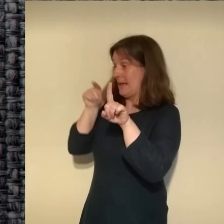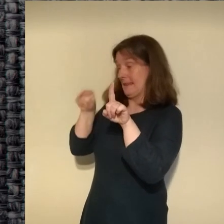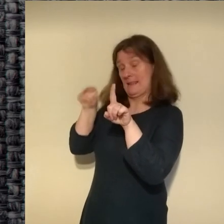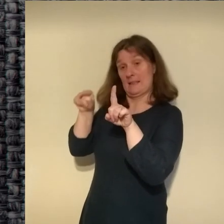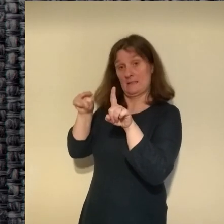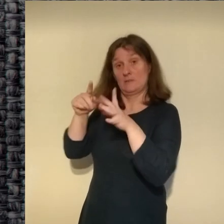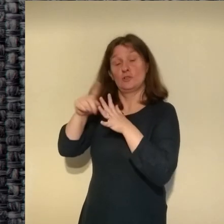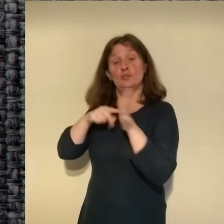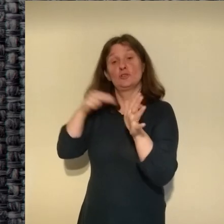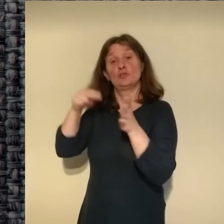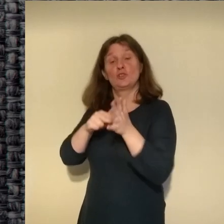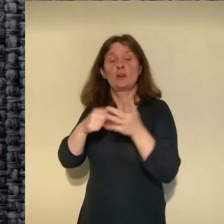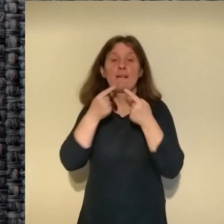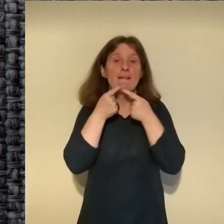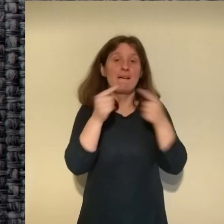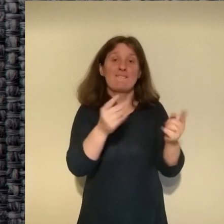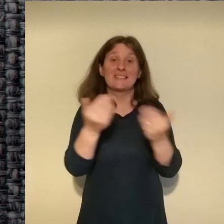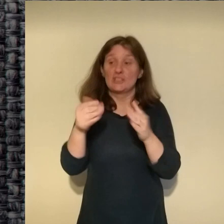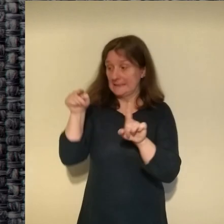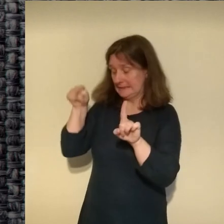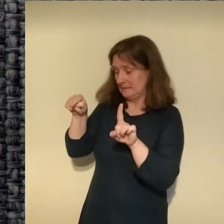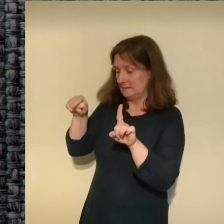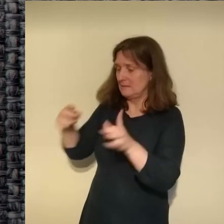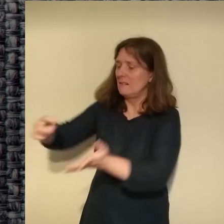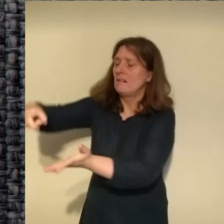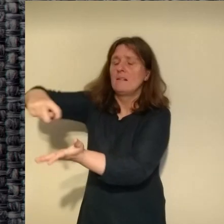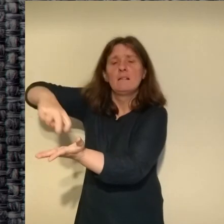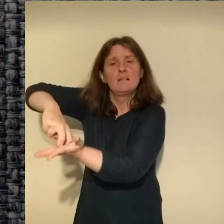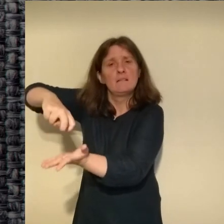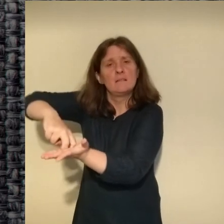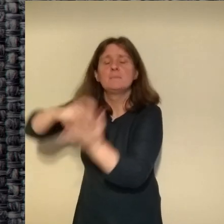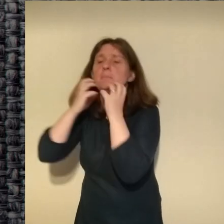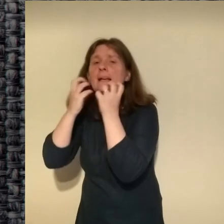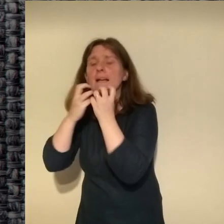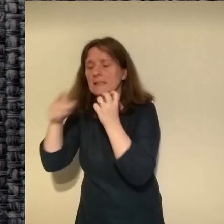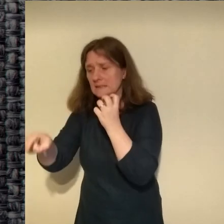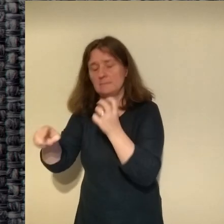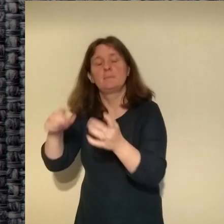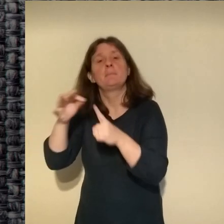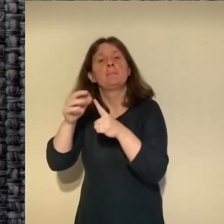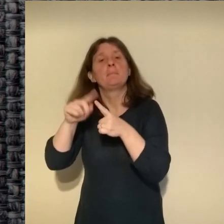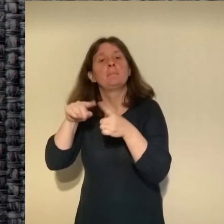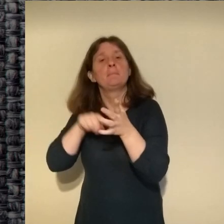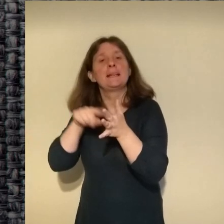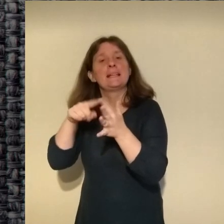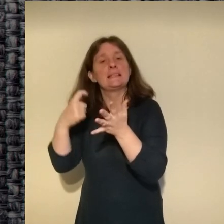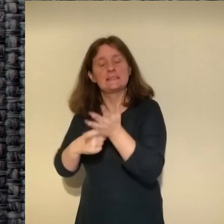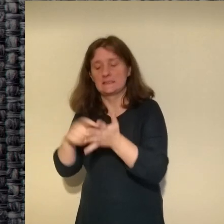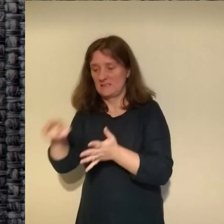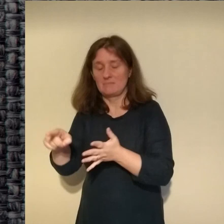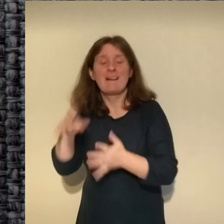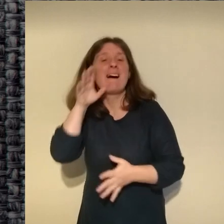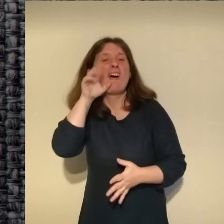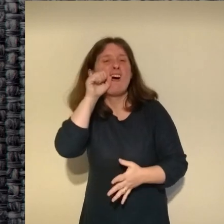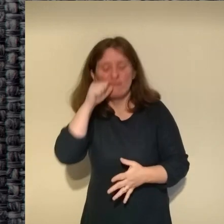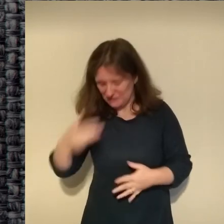seeing. The younger man standing to the left is St. John the Evangelist, and the bearded man kneeling at